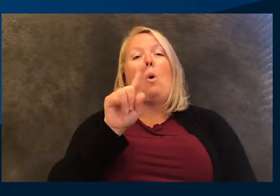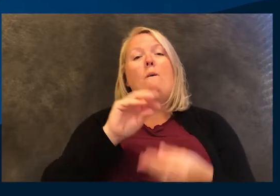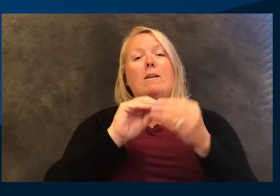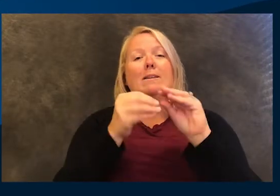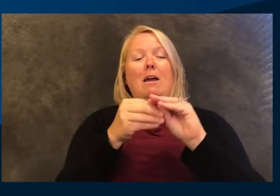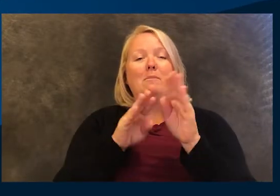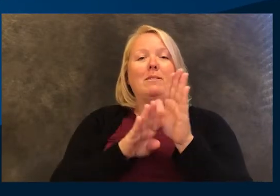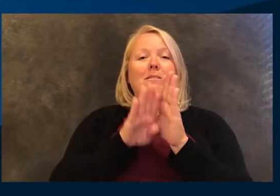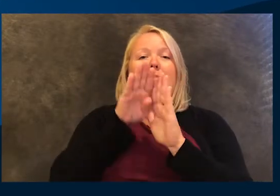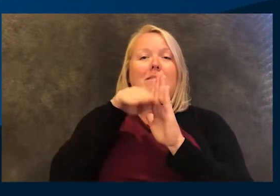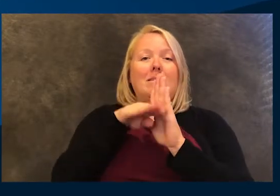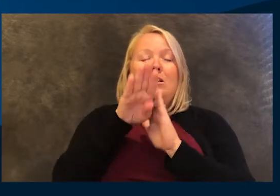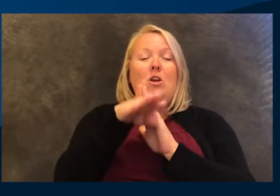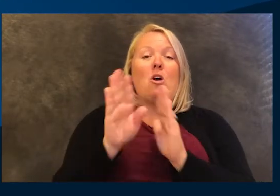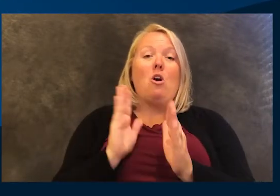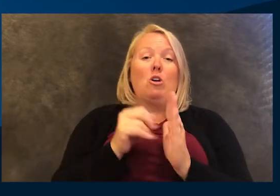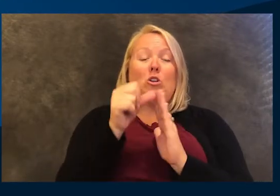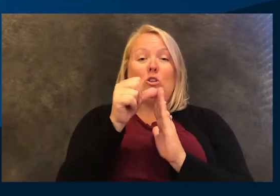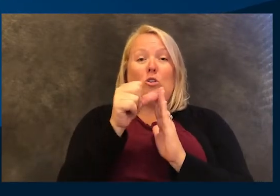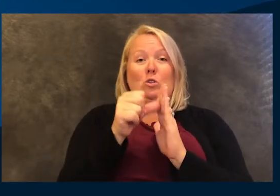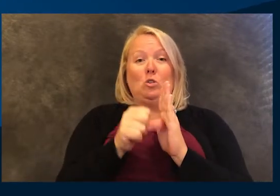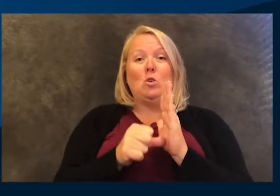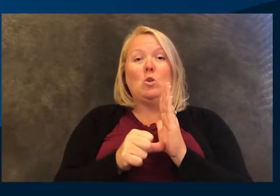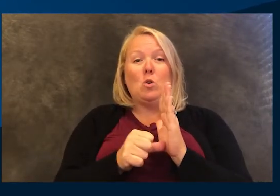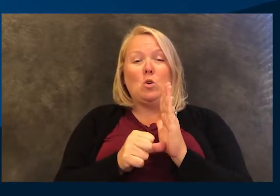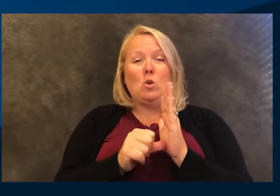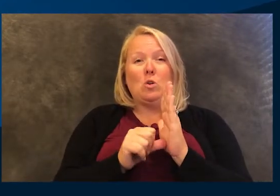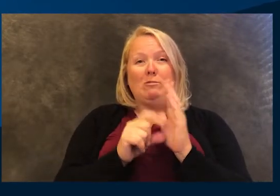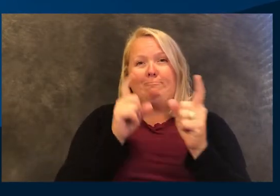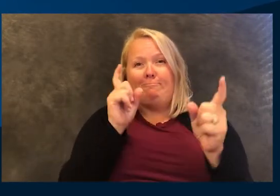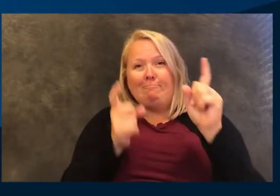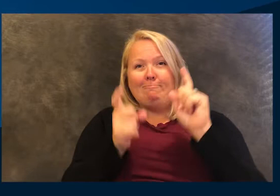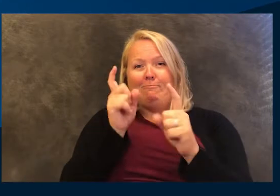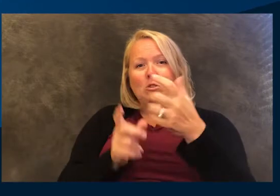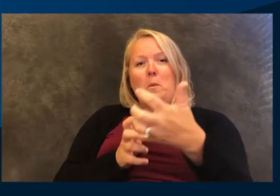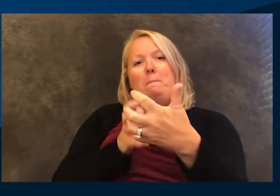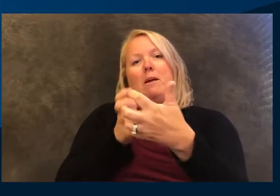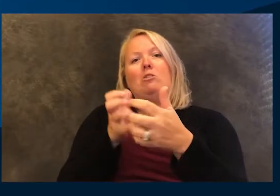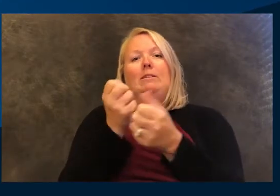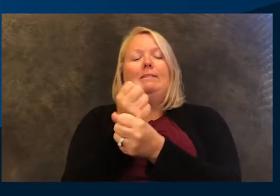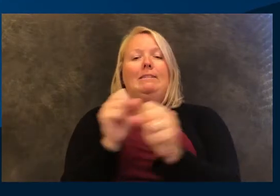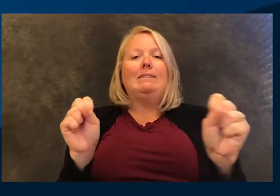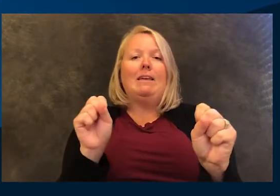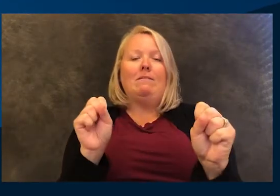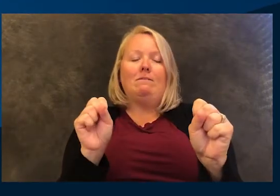can see that our surgical census is modulated to help us manage to that safe level.